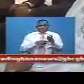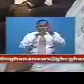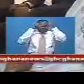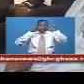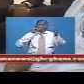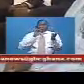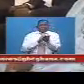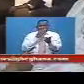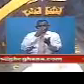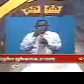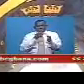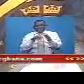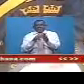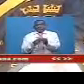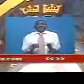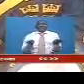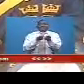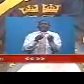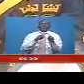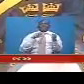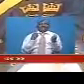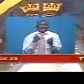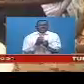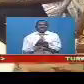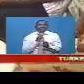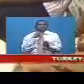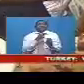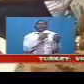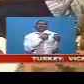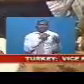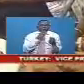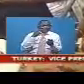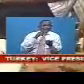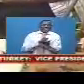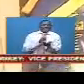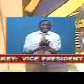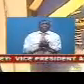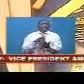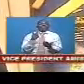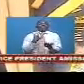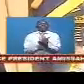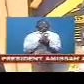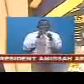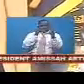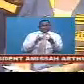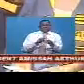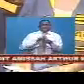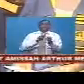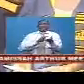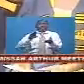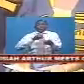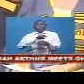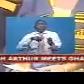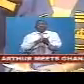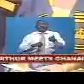Mrs. Matilda Amissah-Arthur, underscored the need for the larger society to take responsibility in ensuring that the country's teacher